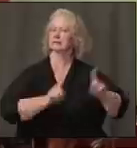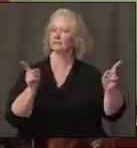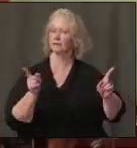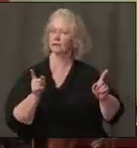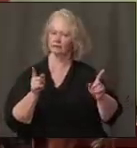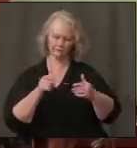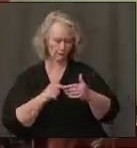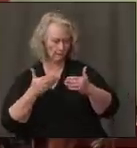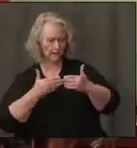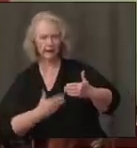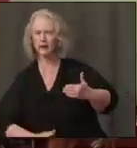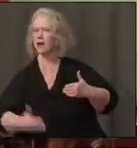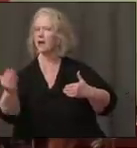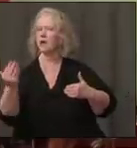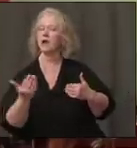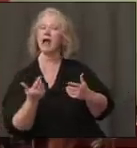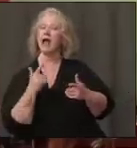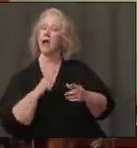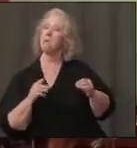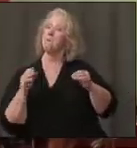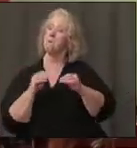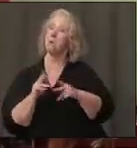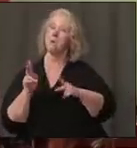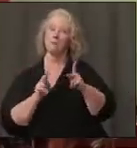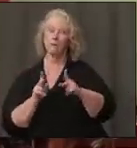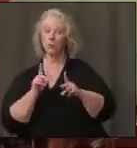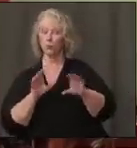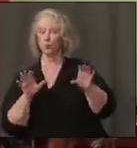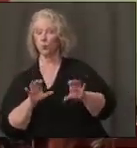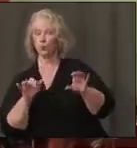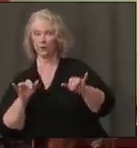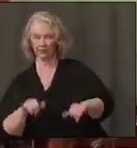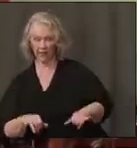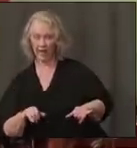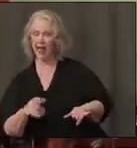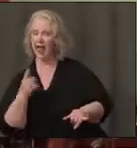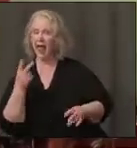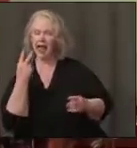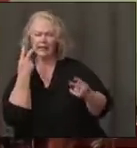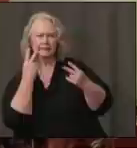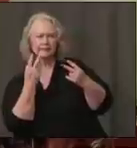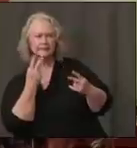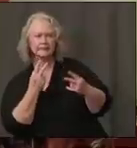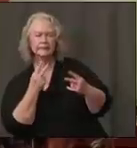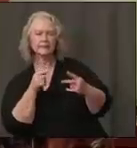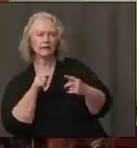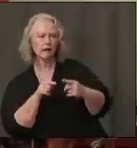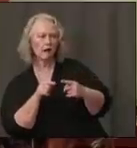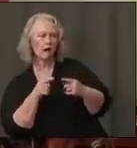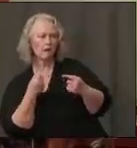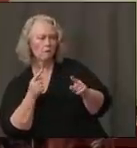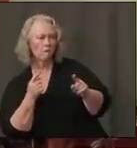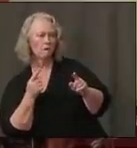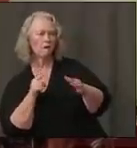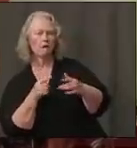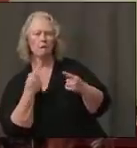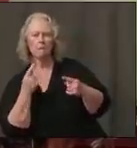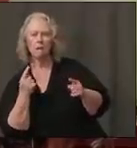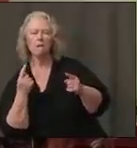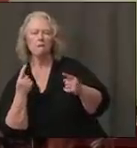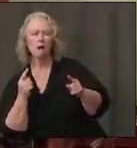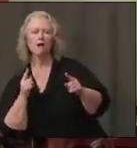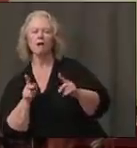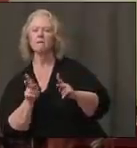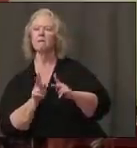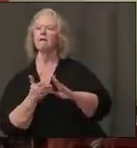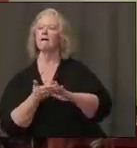forward. And the more people engage in activities without a resurgence, or with a resurgence that can be controlled, and people see